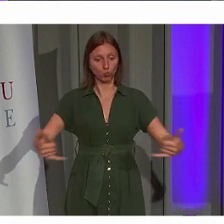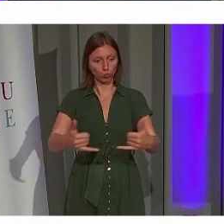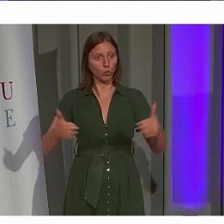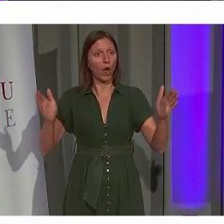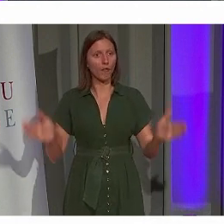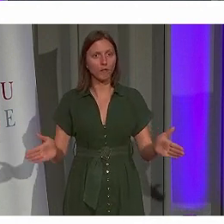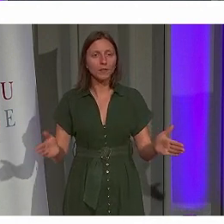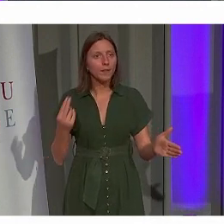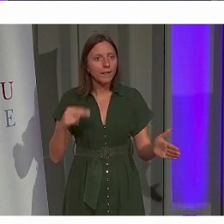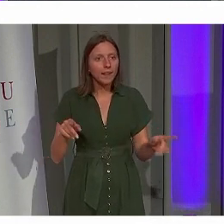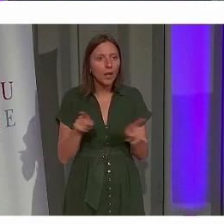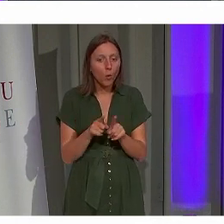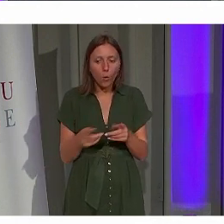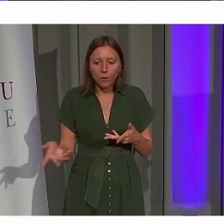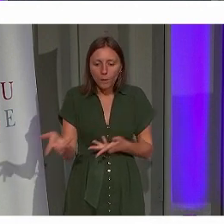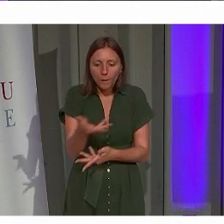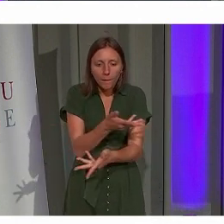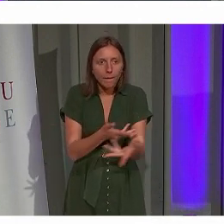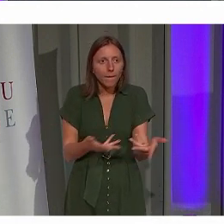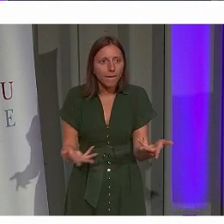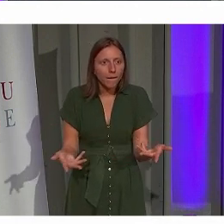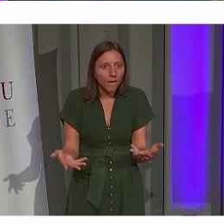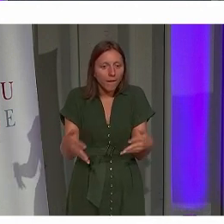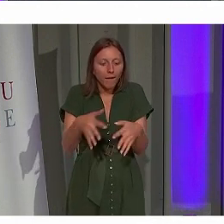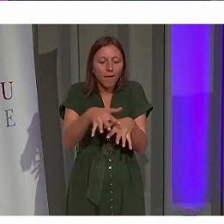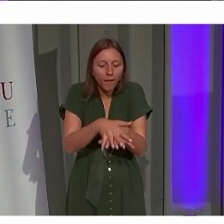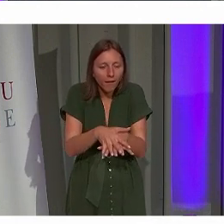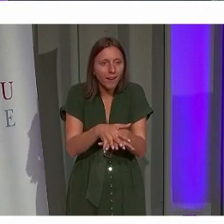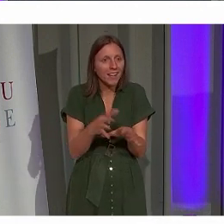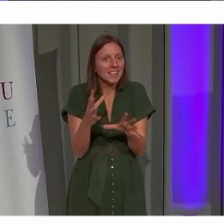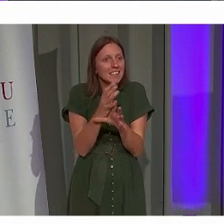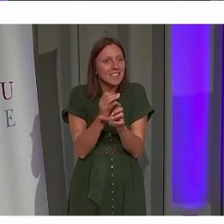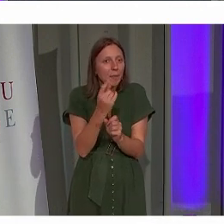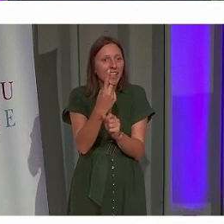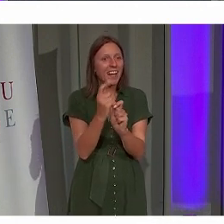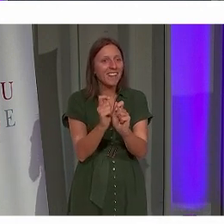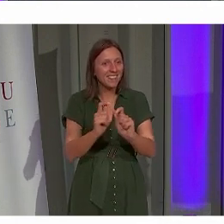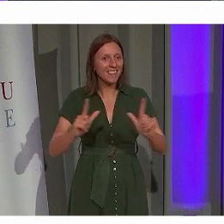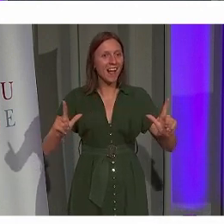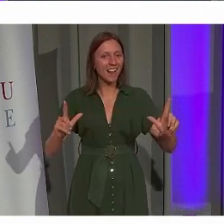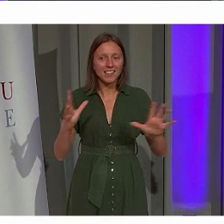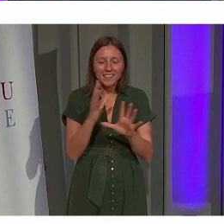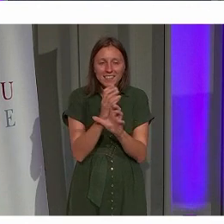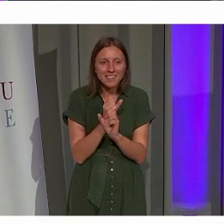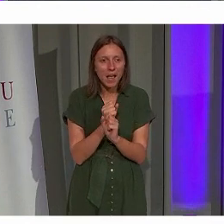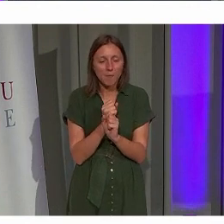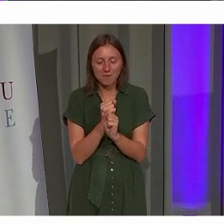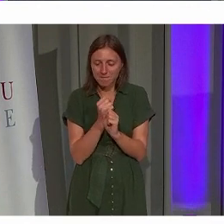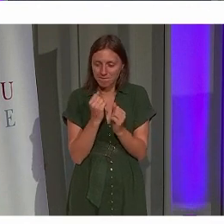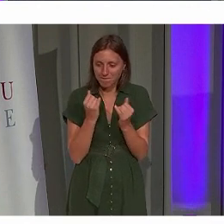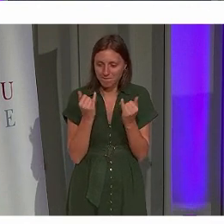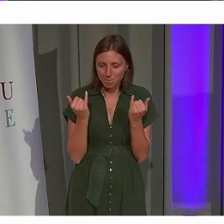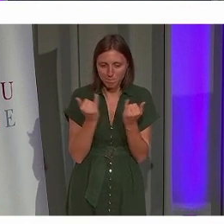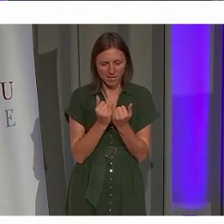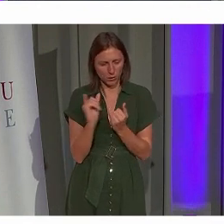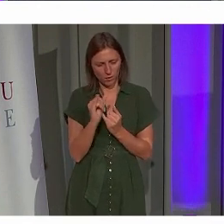heritage, that regarding heritage people sit around the table, they also have to be able to talk a